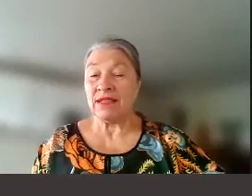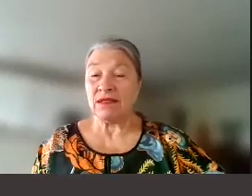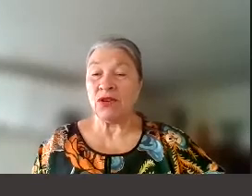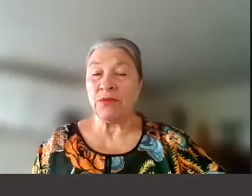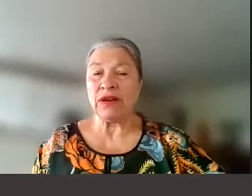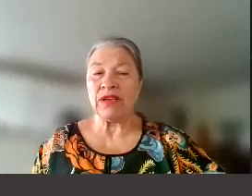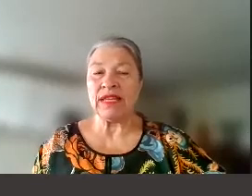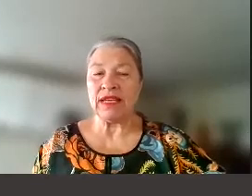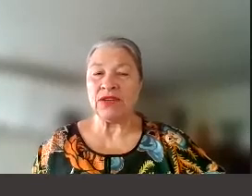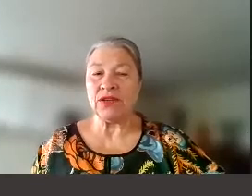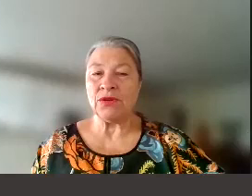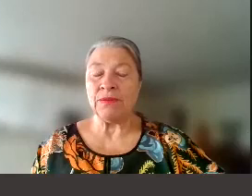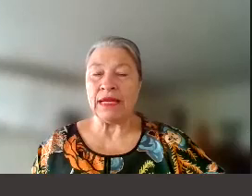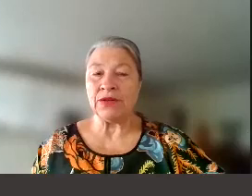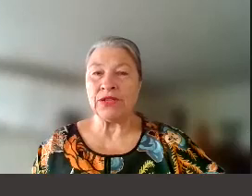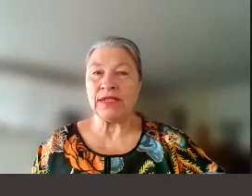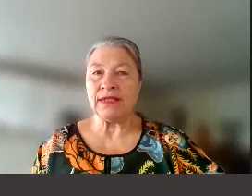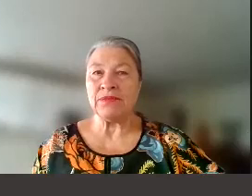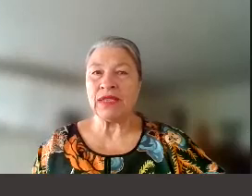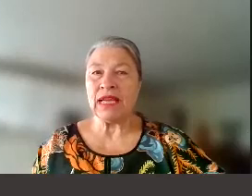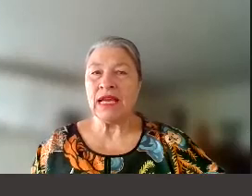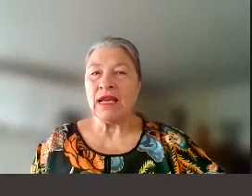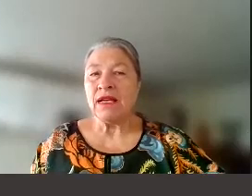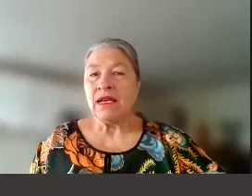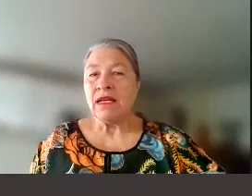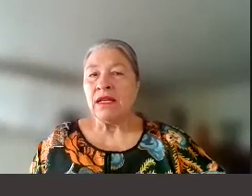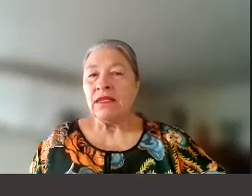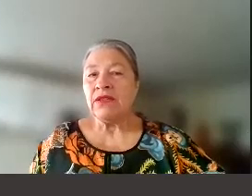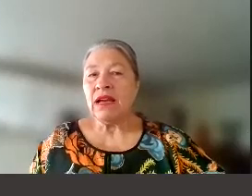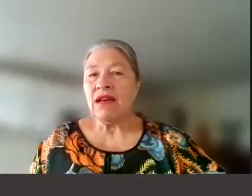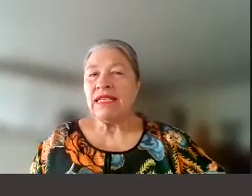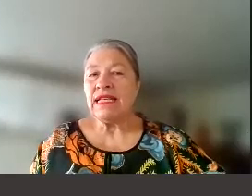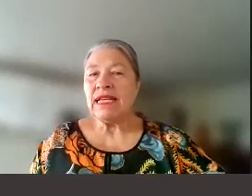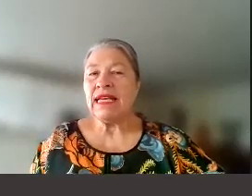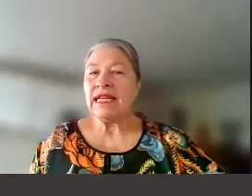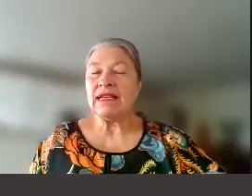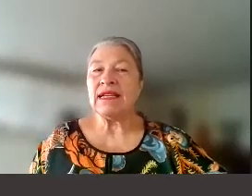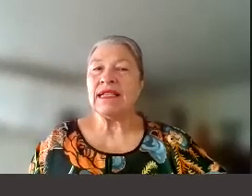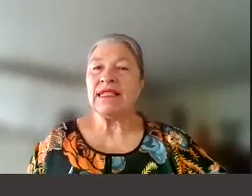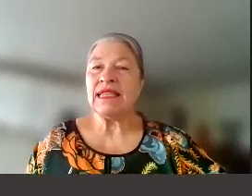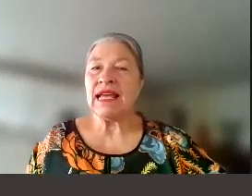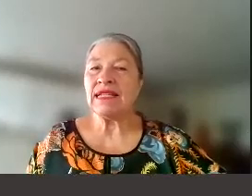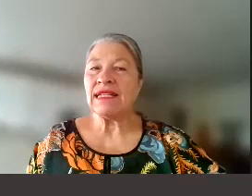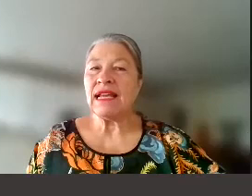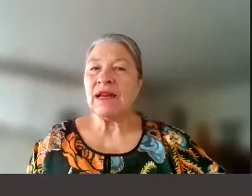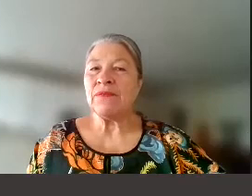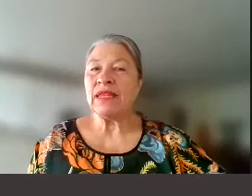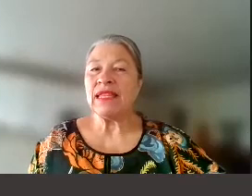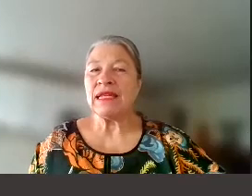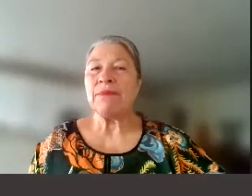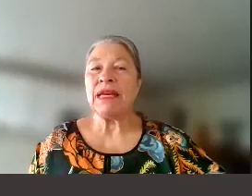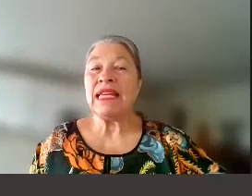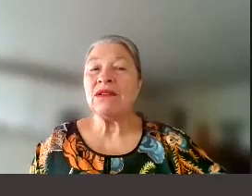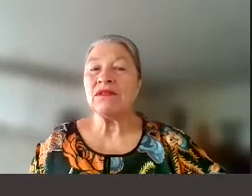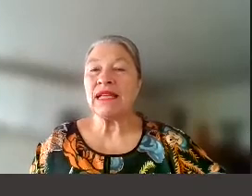and there's no Maori there, you may notice. So the idea here is that